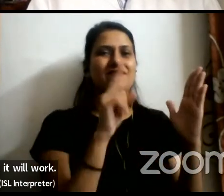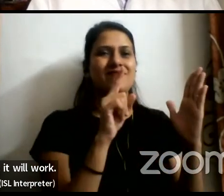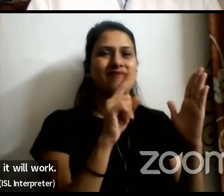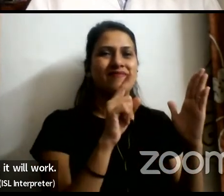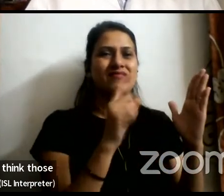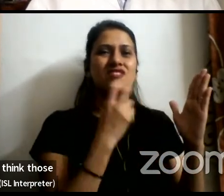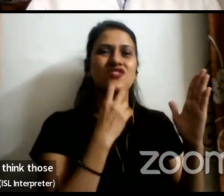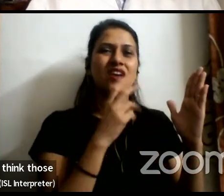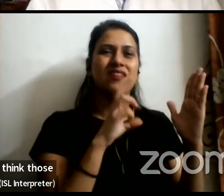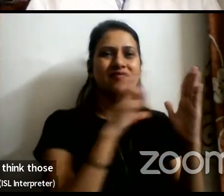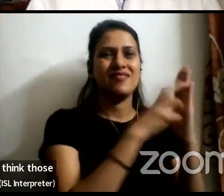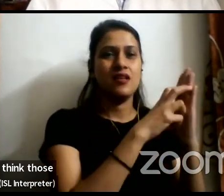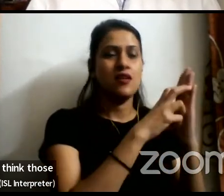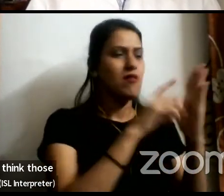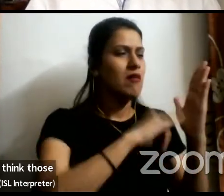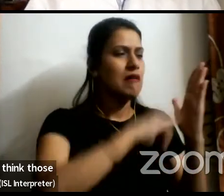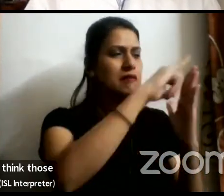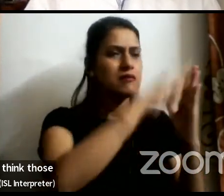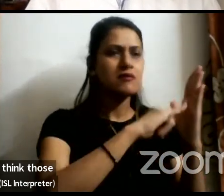who've